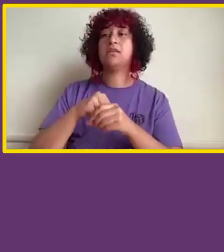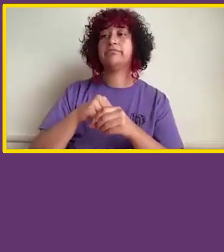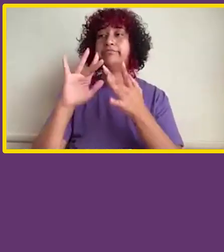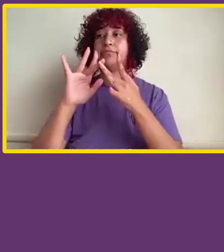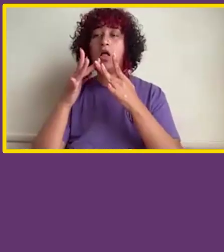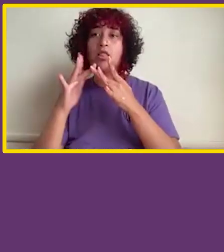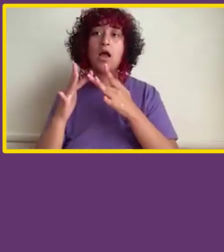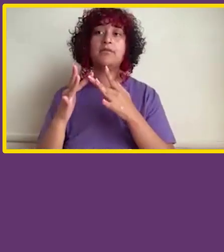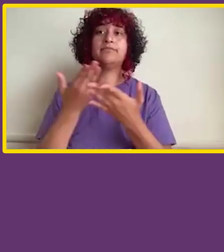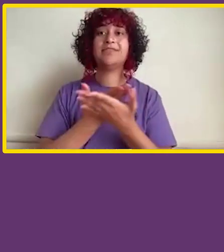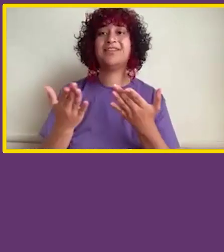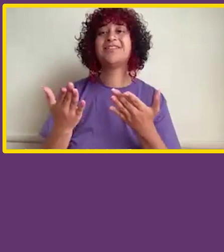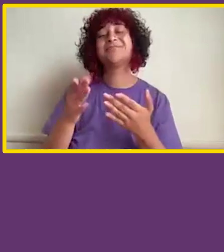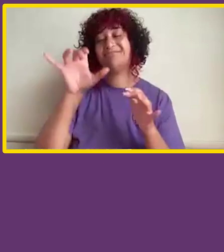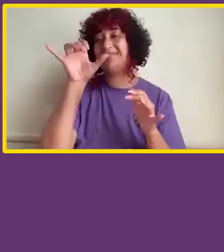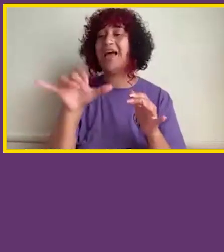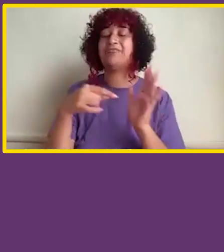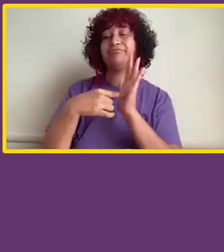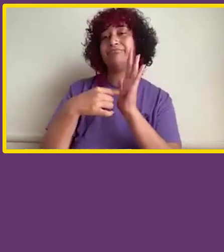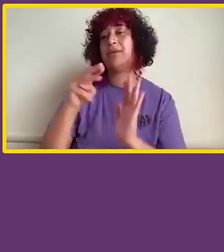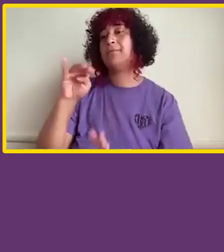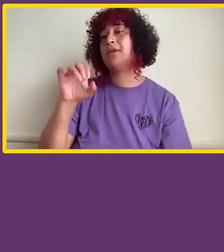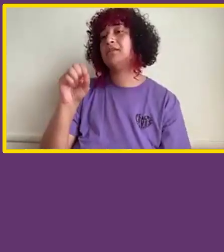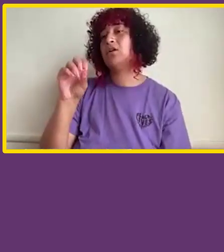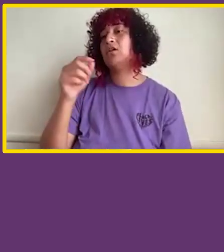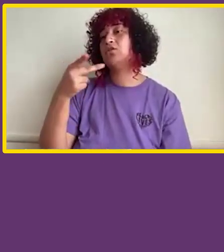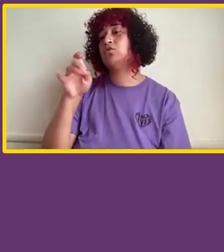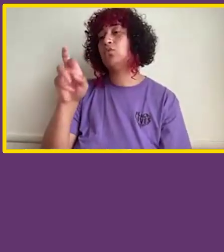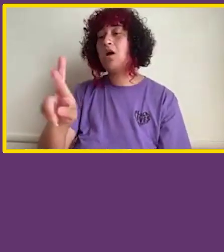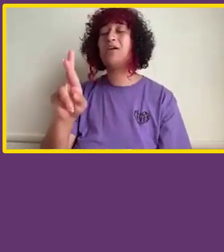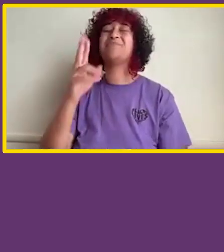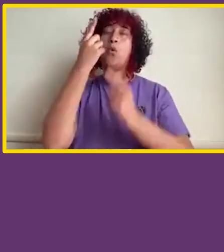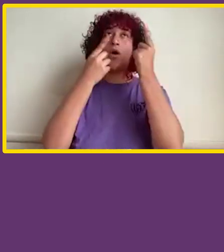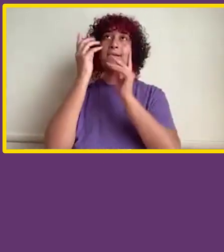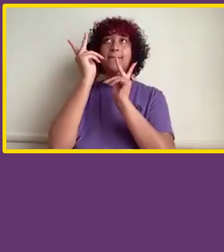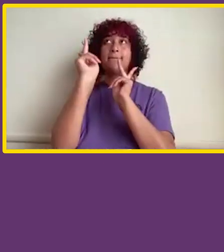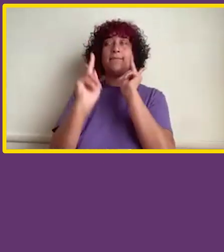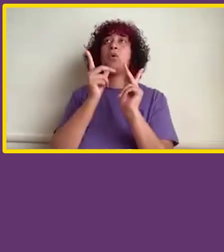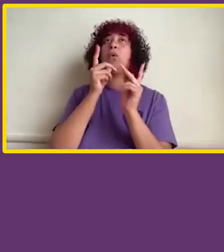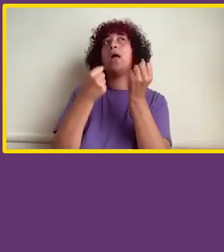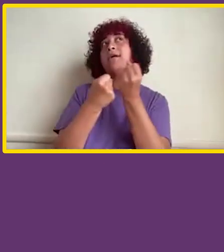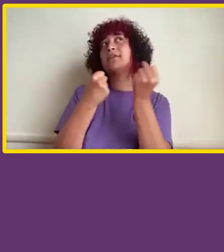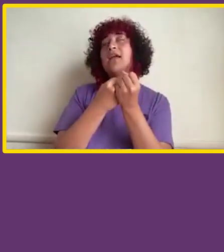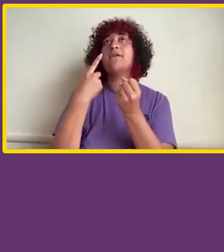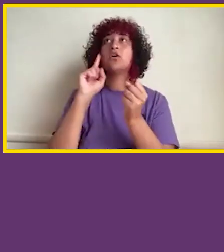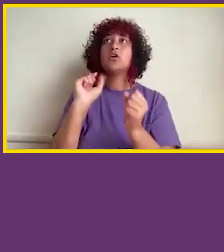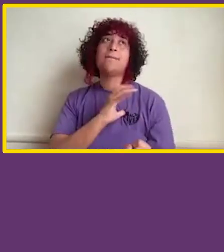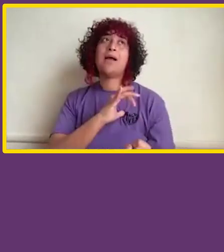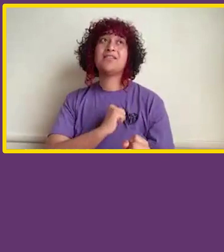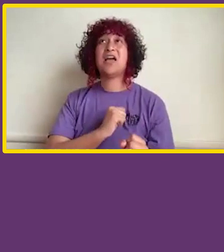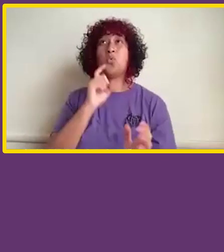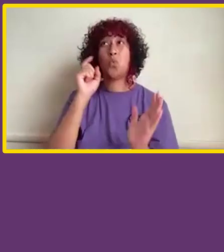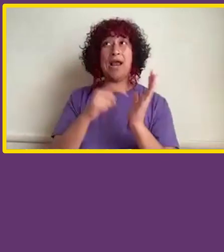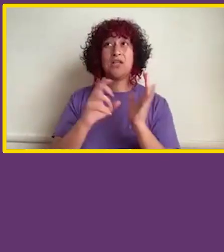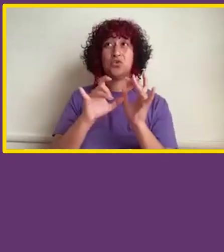think that's misogynoir in action. And I'm wondering, do the people who are advocating for more like causes around Palestine even recognize that they're doing it in